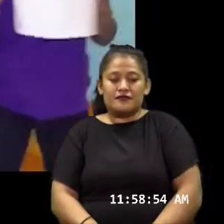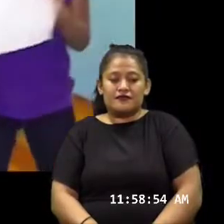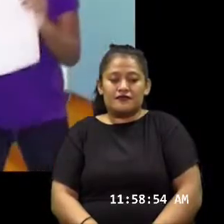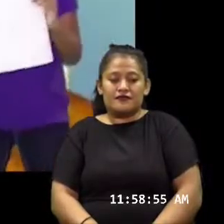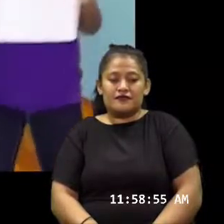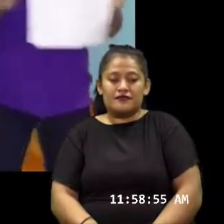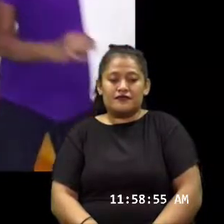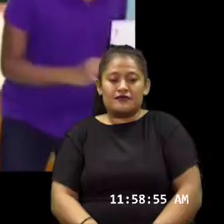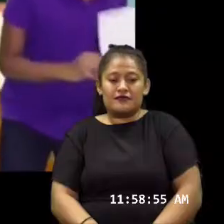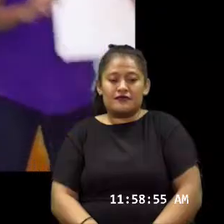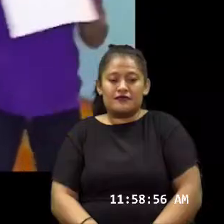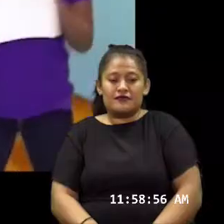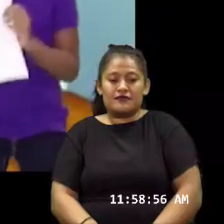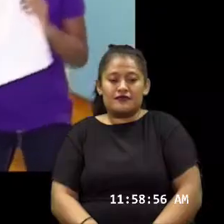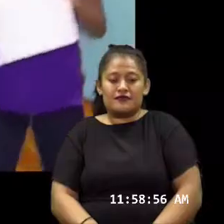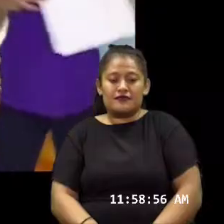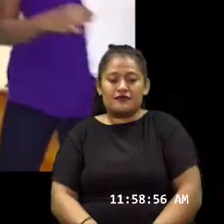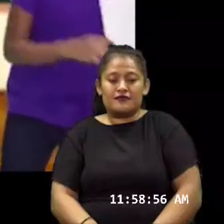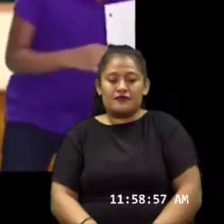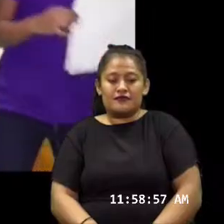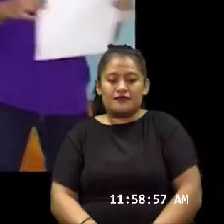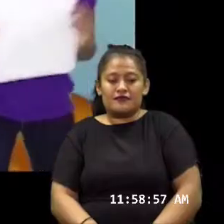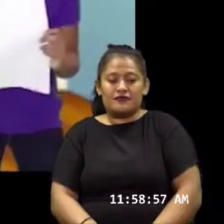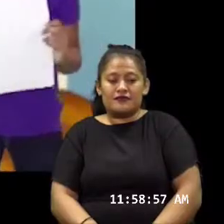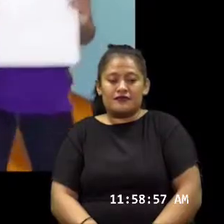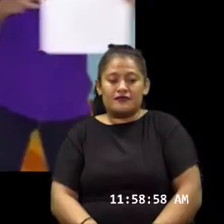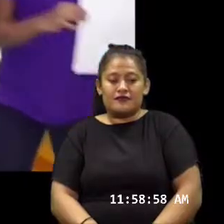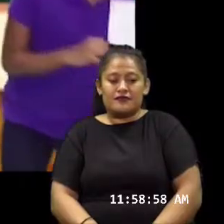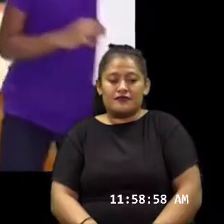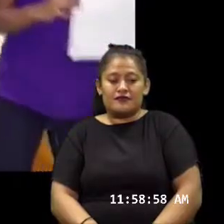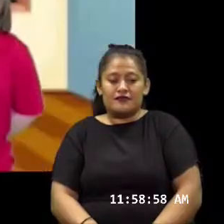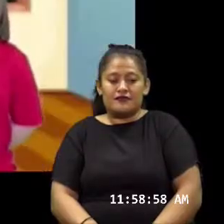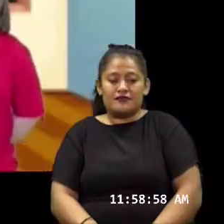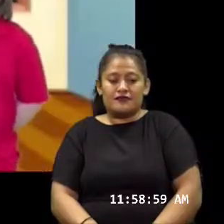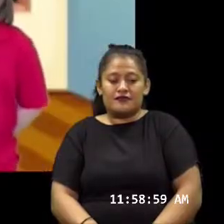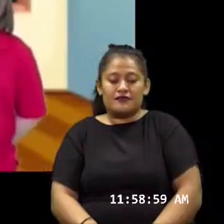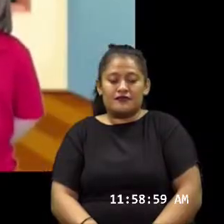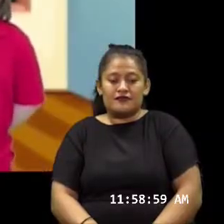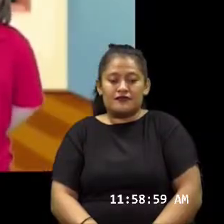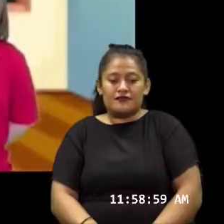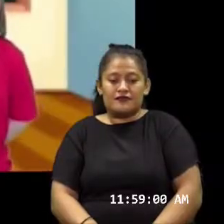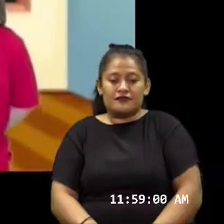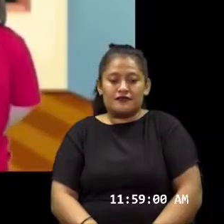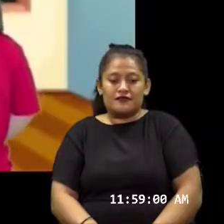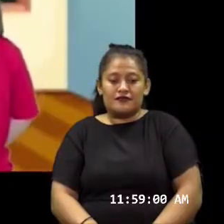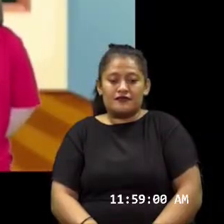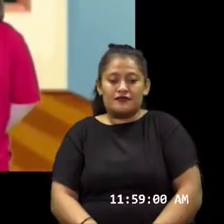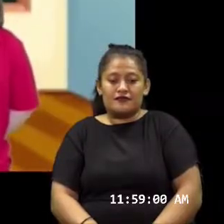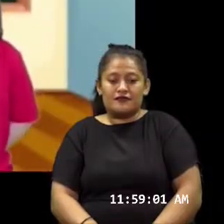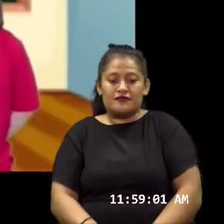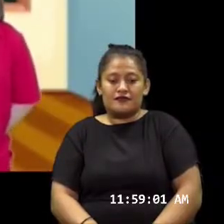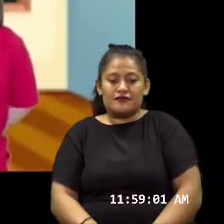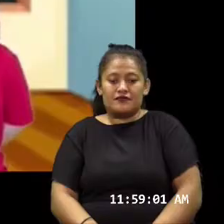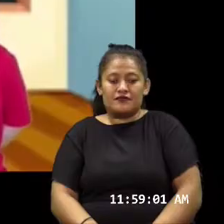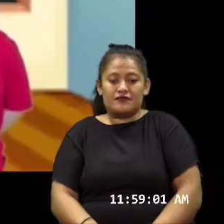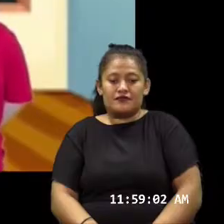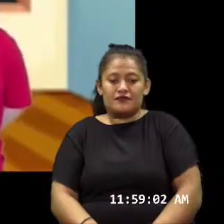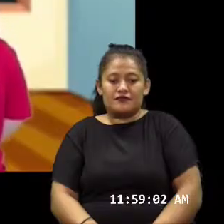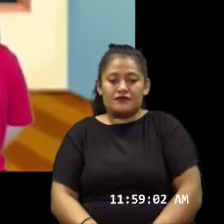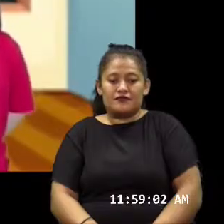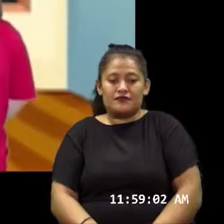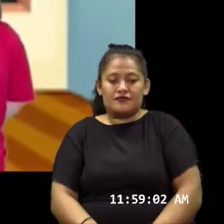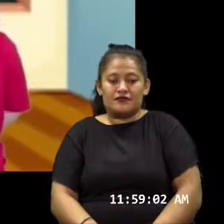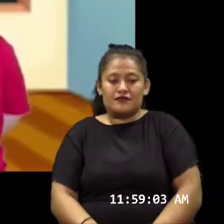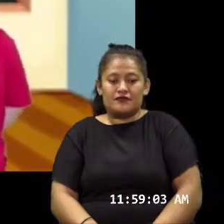It's the paragraph song. Hey, hey, hey, hey. It's the paragraph song. It's the